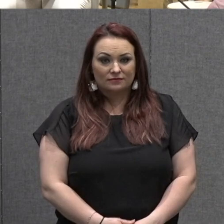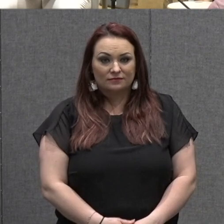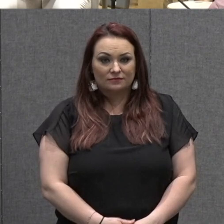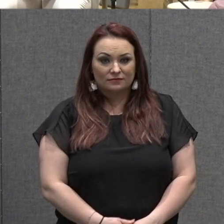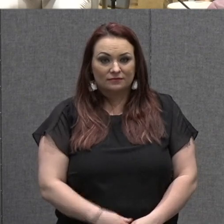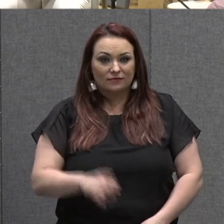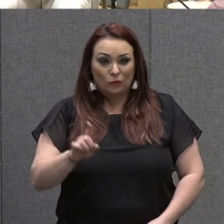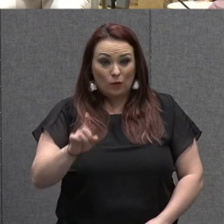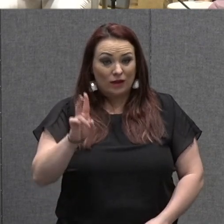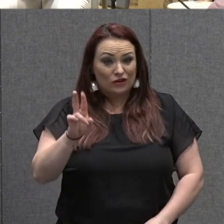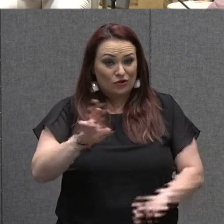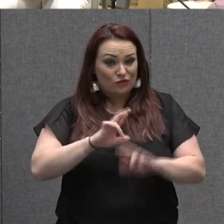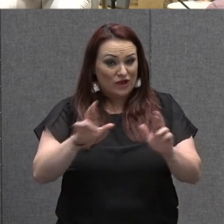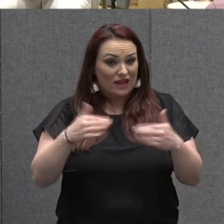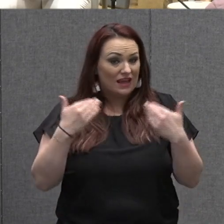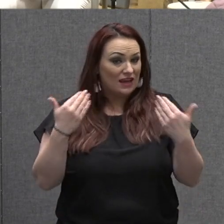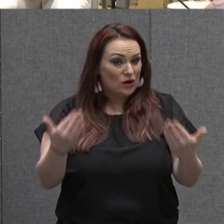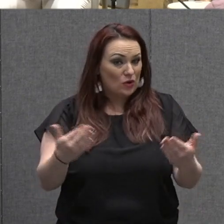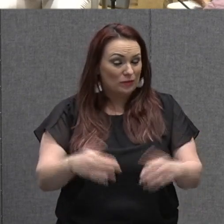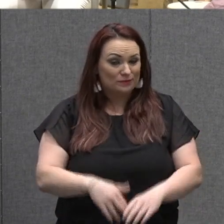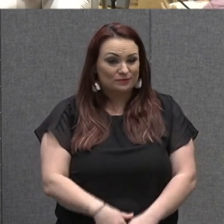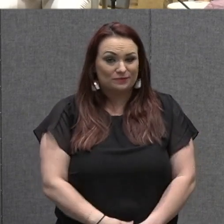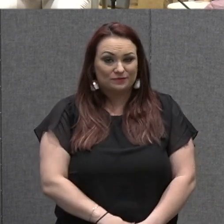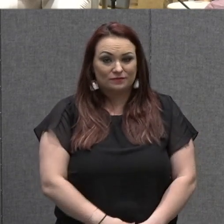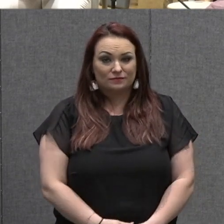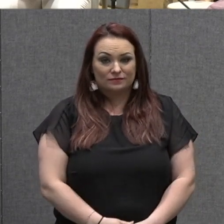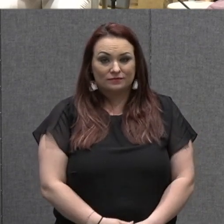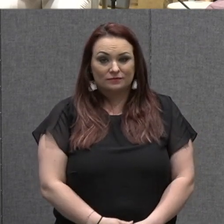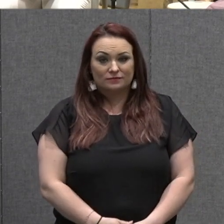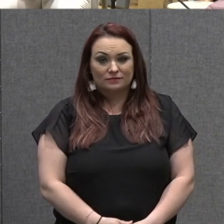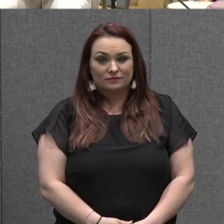One, two, ready, go.